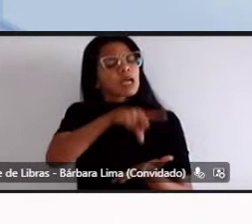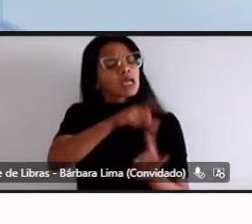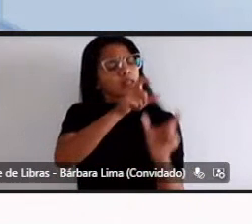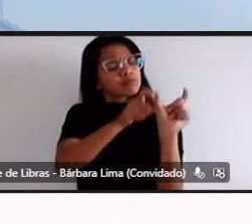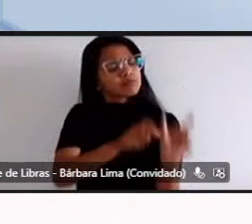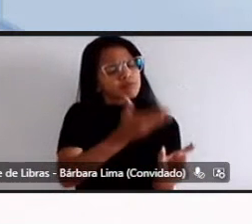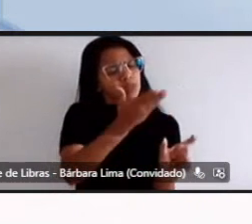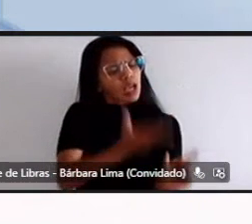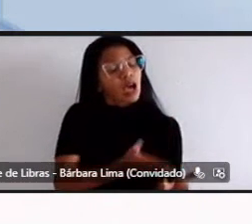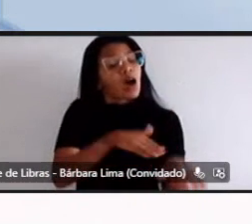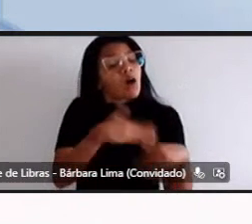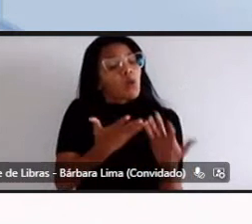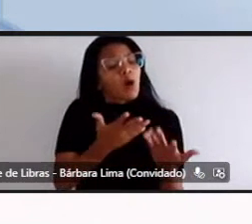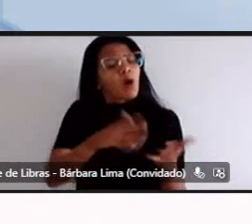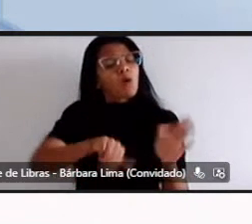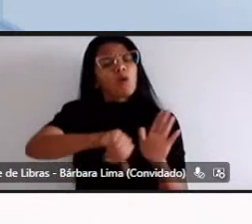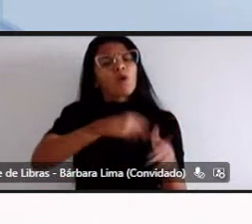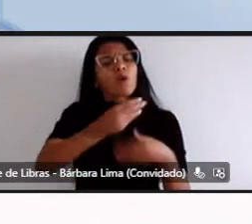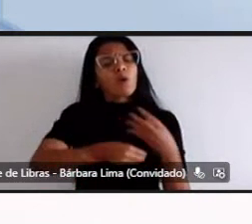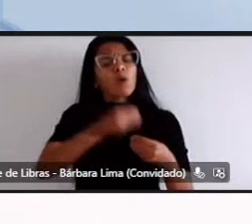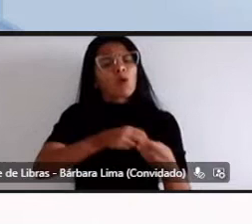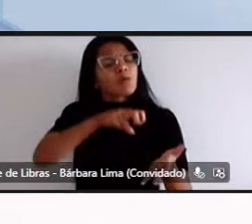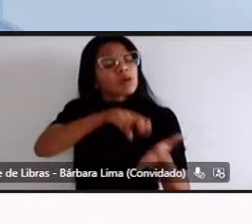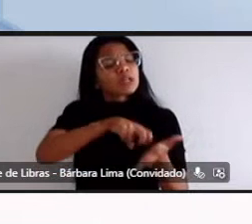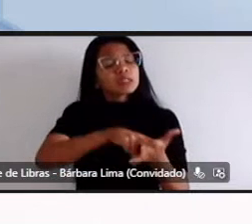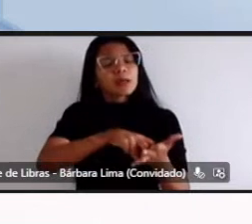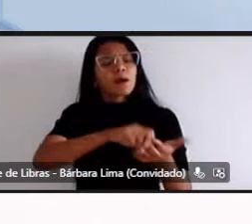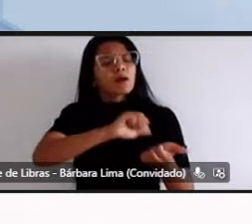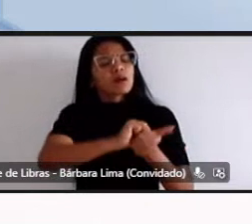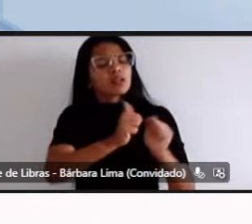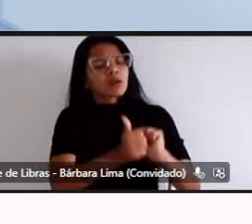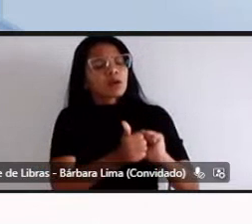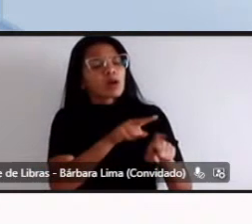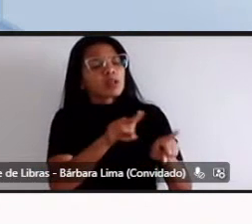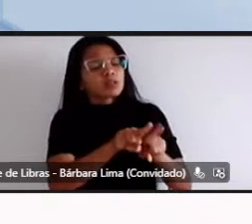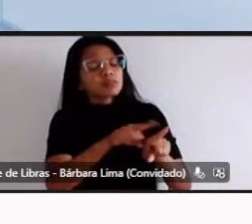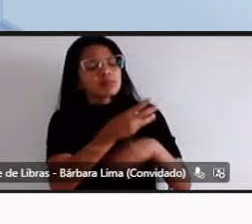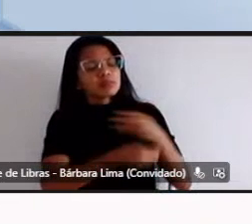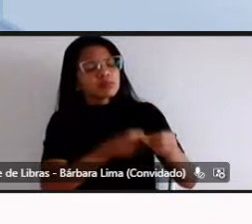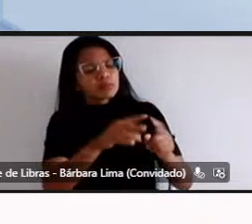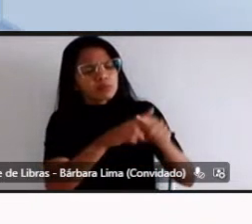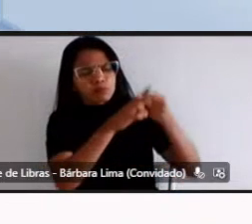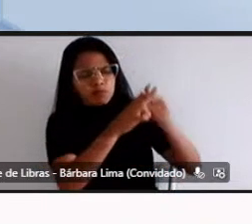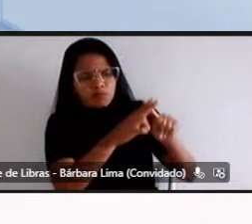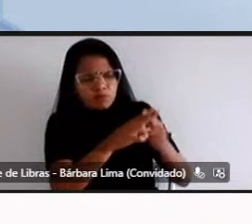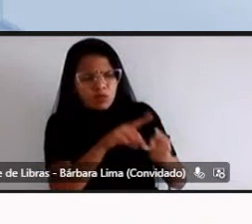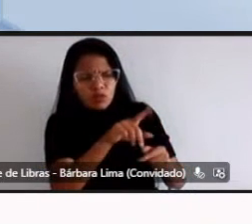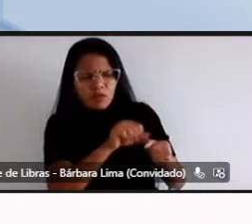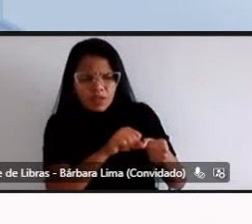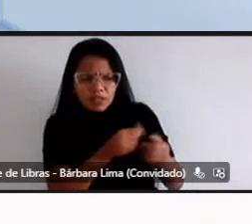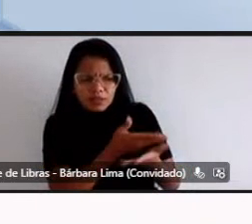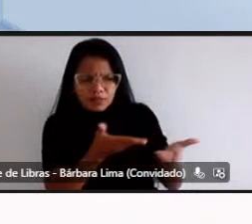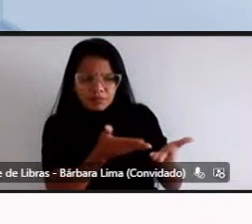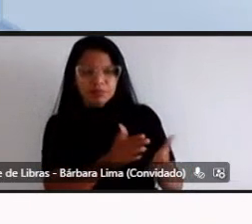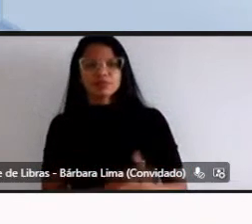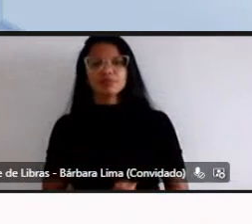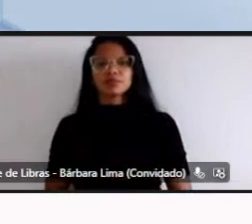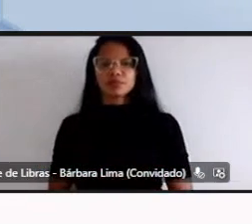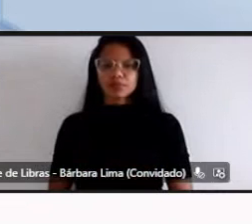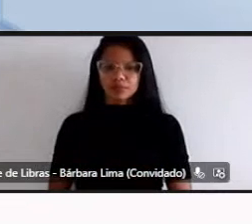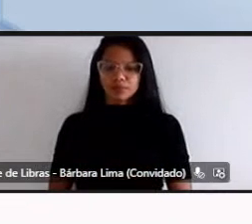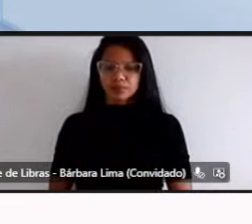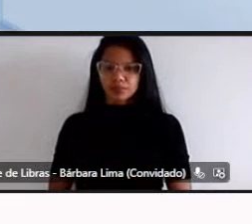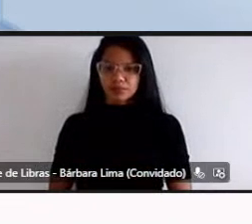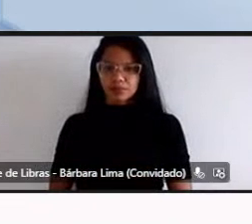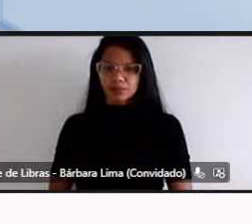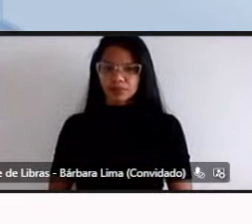adequada no sentido e no objetivo de corrigir esse comportamento inadequado desse sujeito. And in this way, the